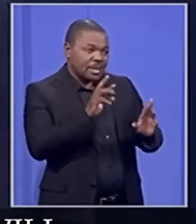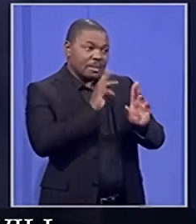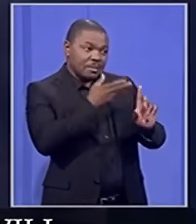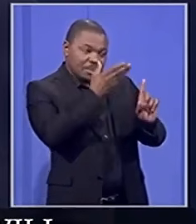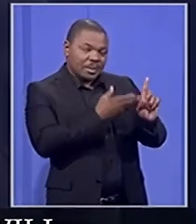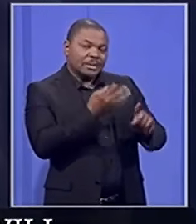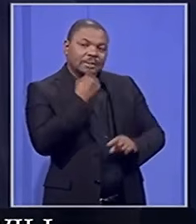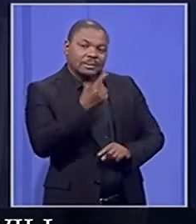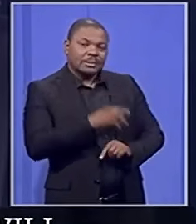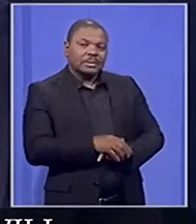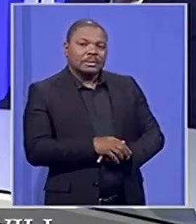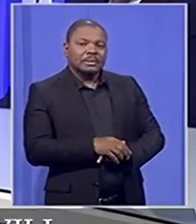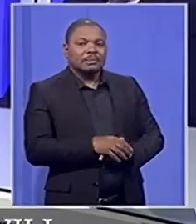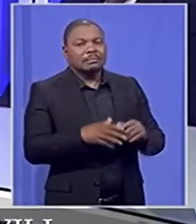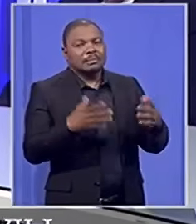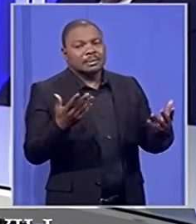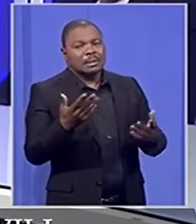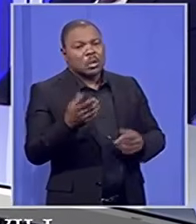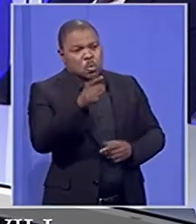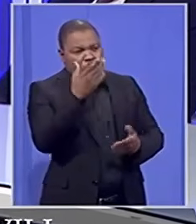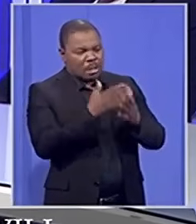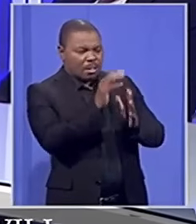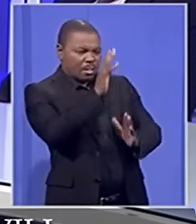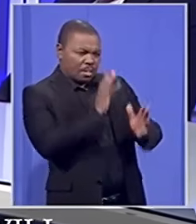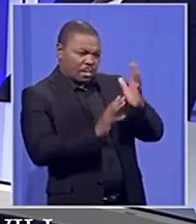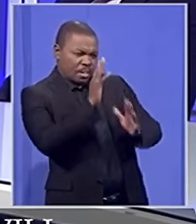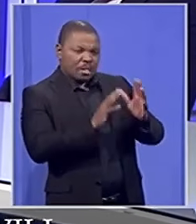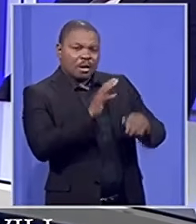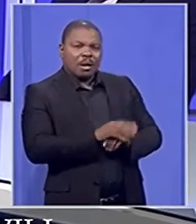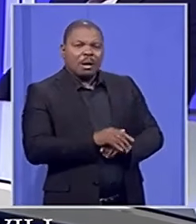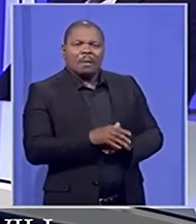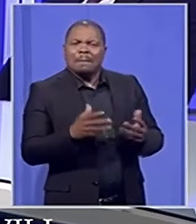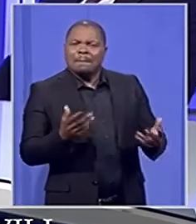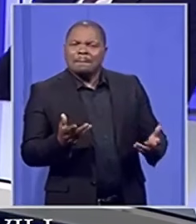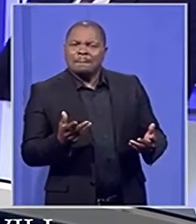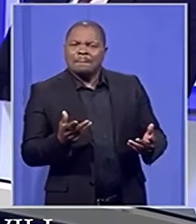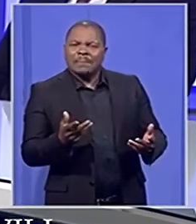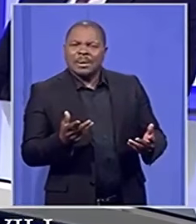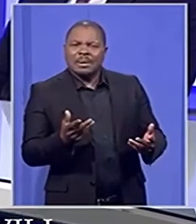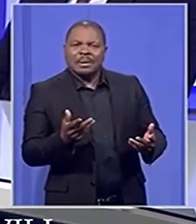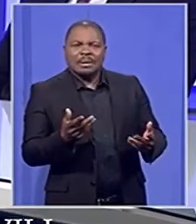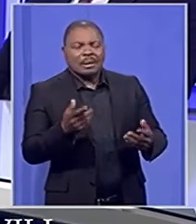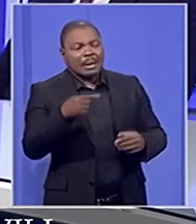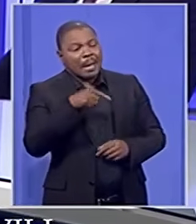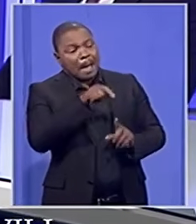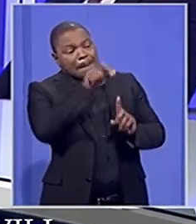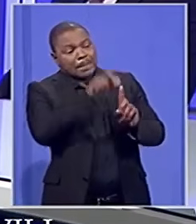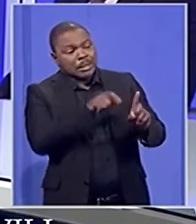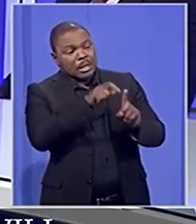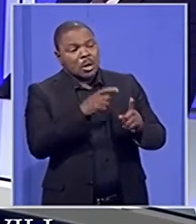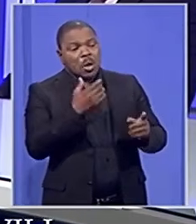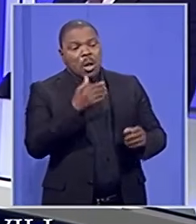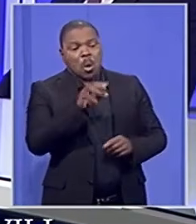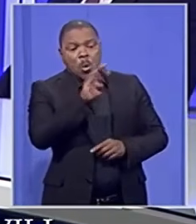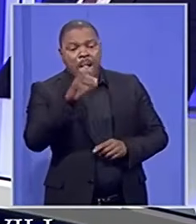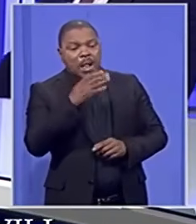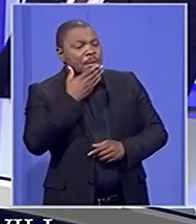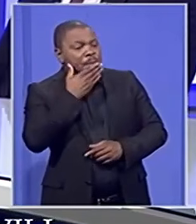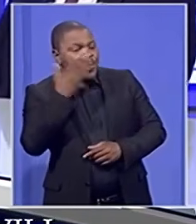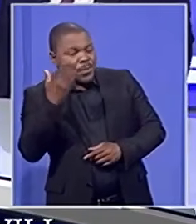hore mohlomong o ka hlalosa wena jwalo ka setsebi sa molao hore na kotsi ya ho se be le will ke efeng bakeng sa